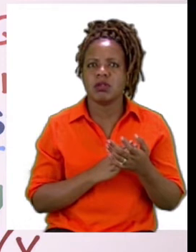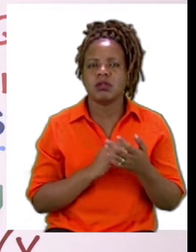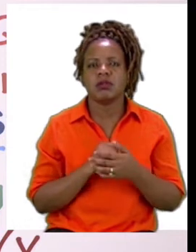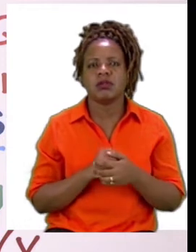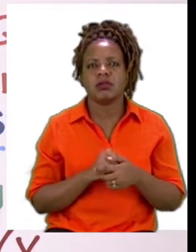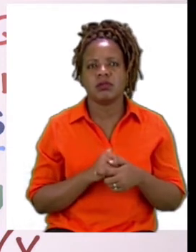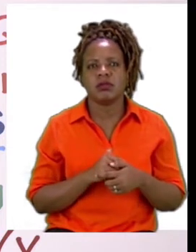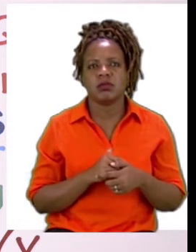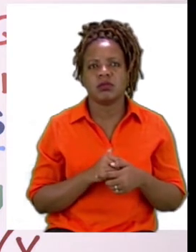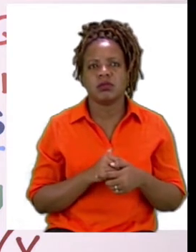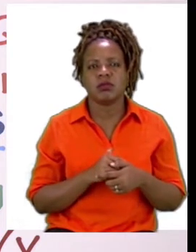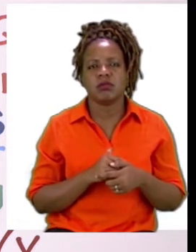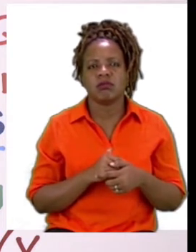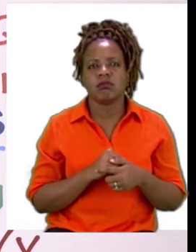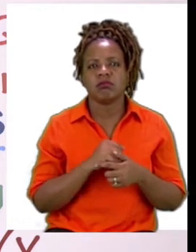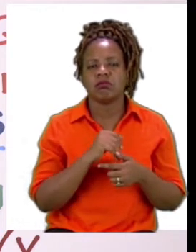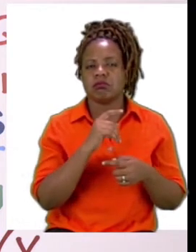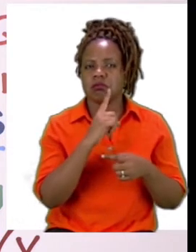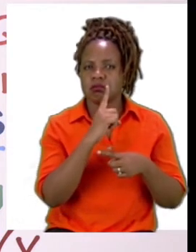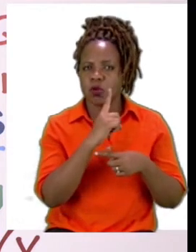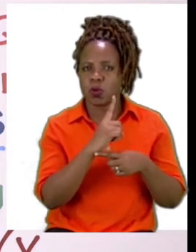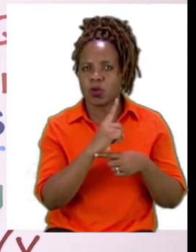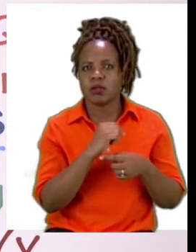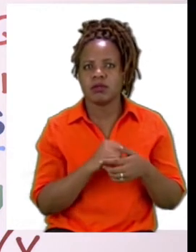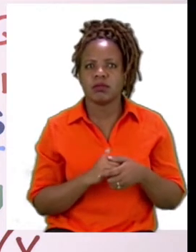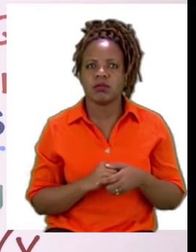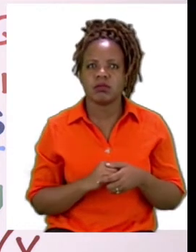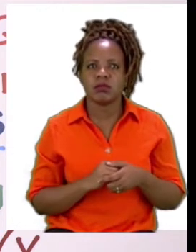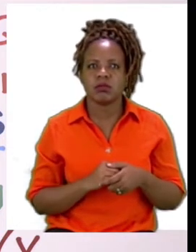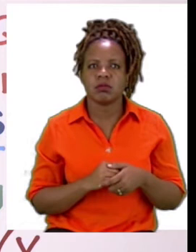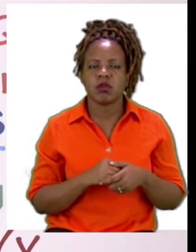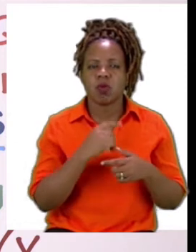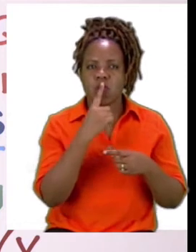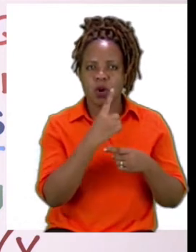we now put a 1 on top to say this is